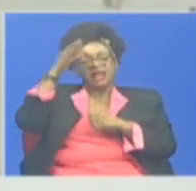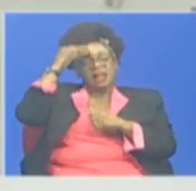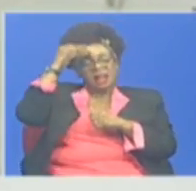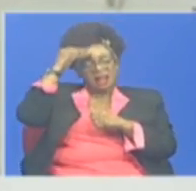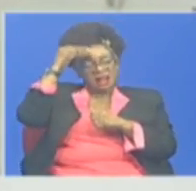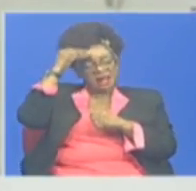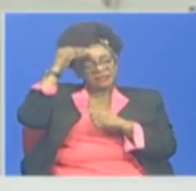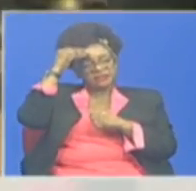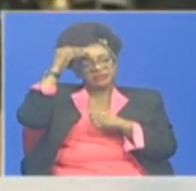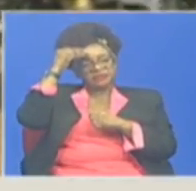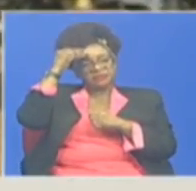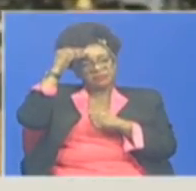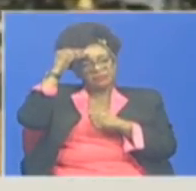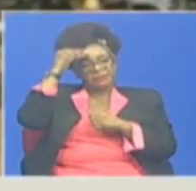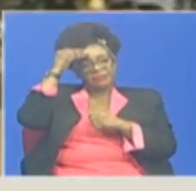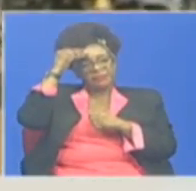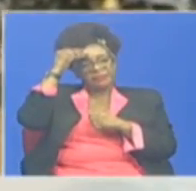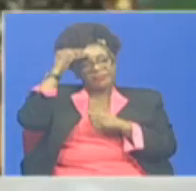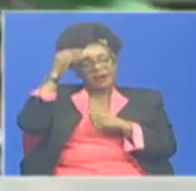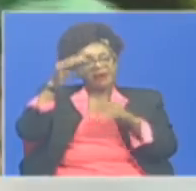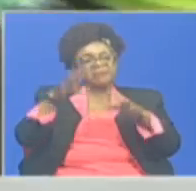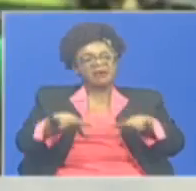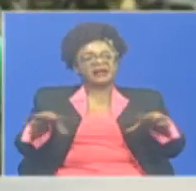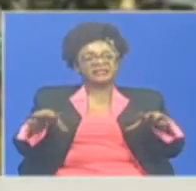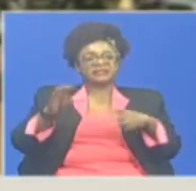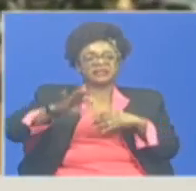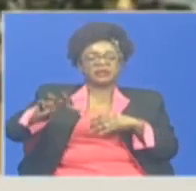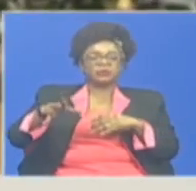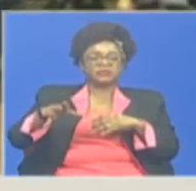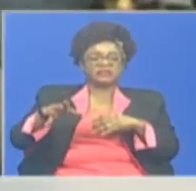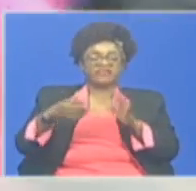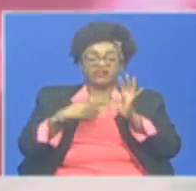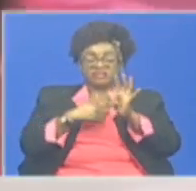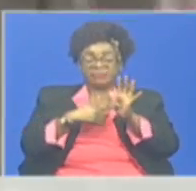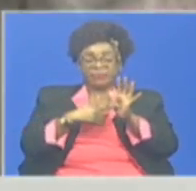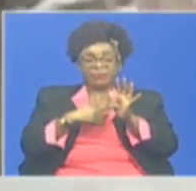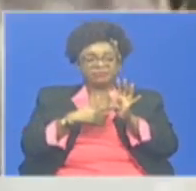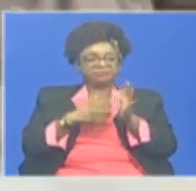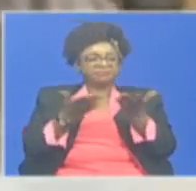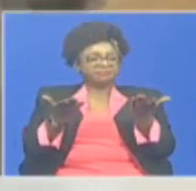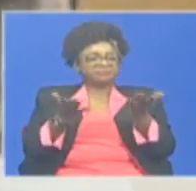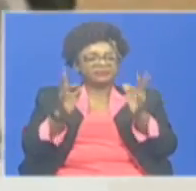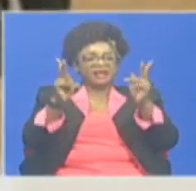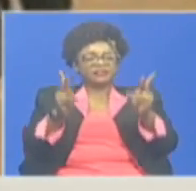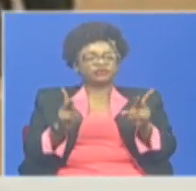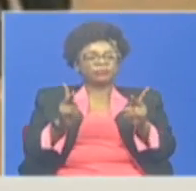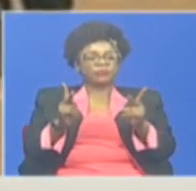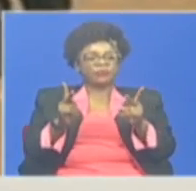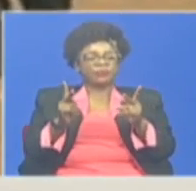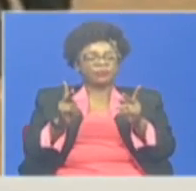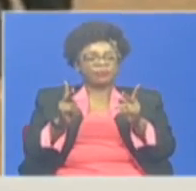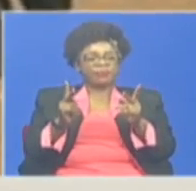examples ya wengine. In some markets in the counties, for instance this one in Kisumu,